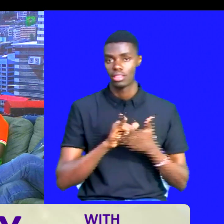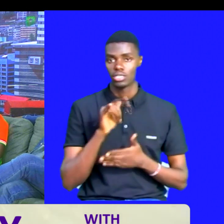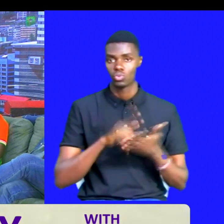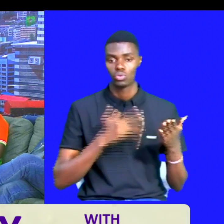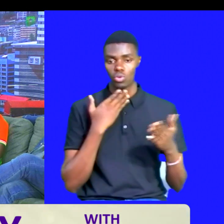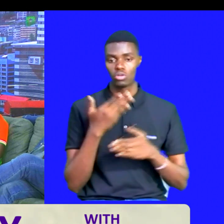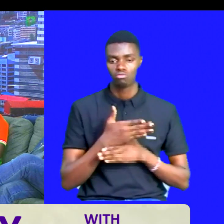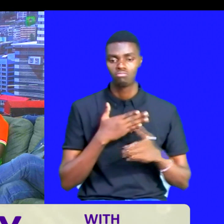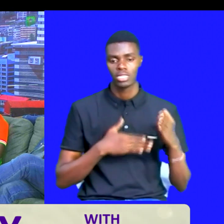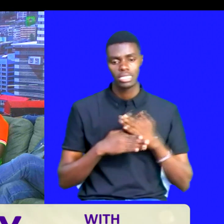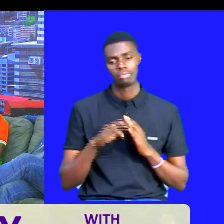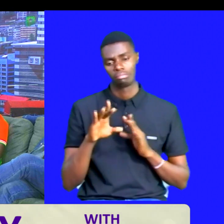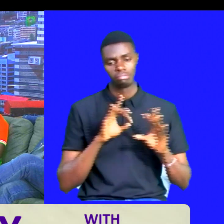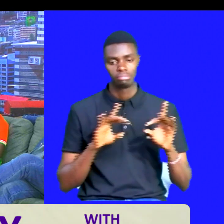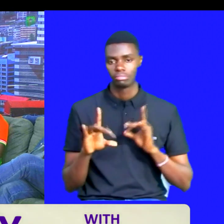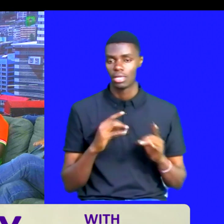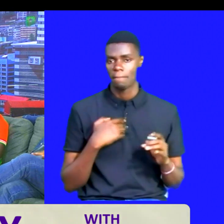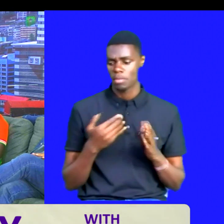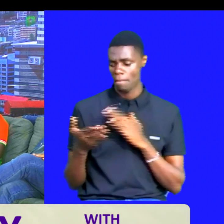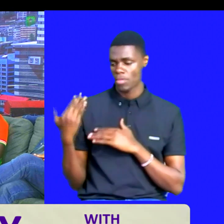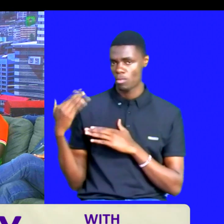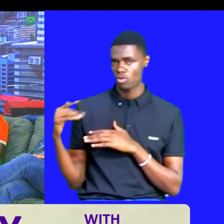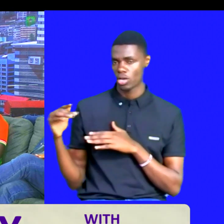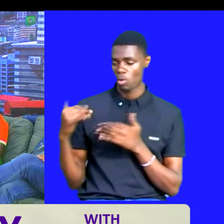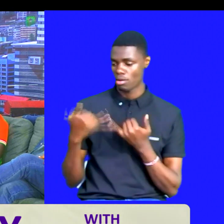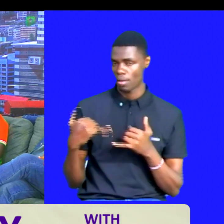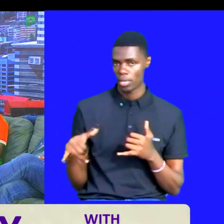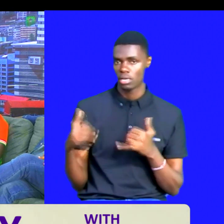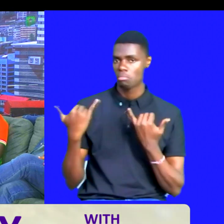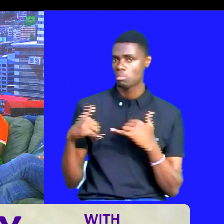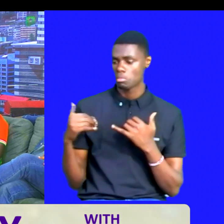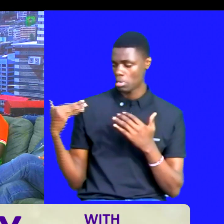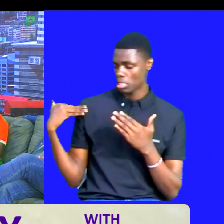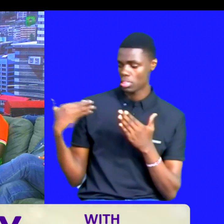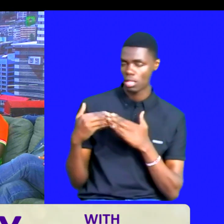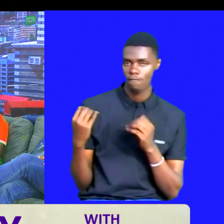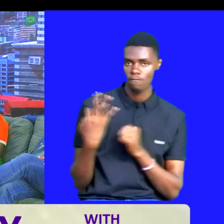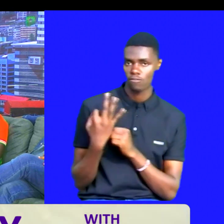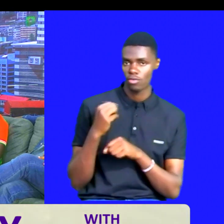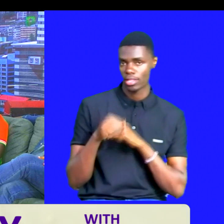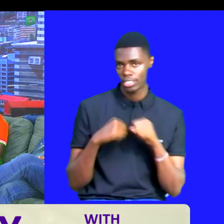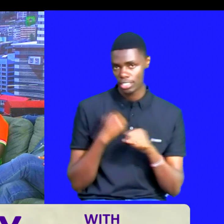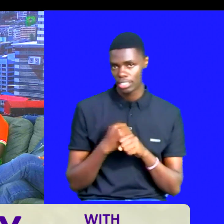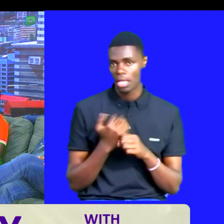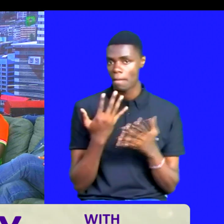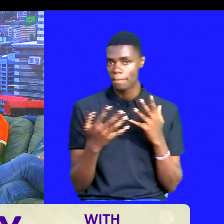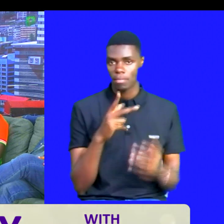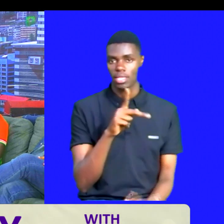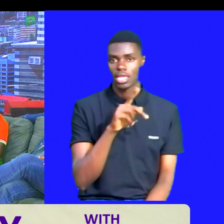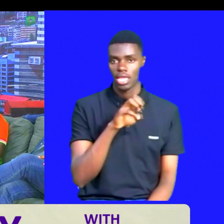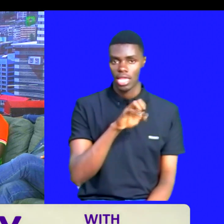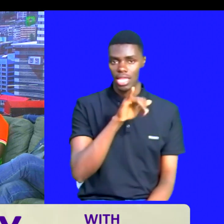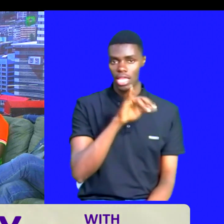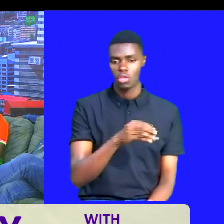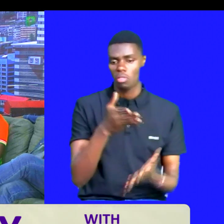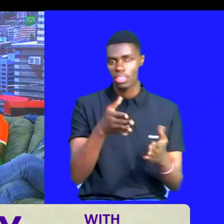build on now. Because I used to play. I've played the sport for 13 years. Right. Probably K will not be available in the next